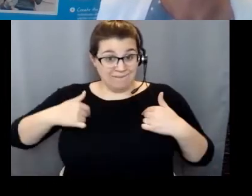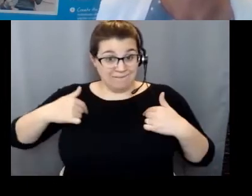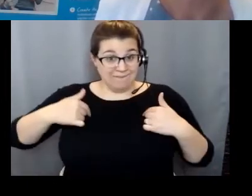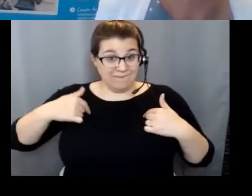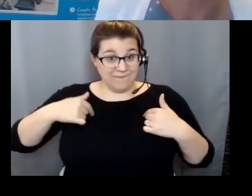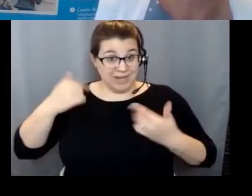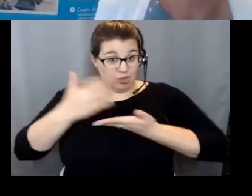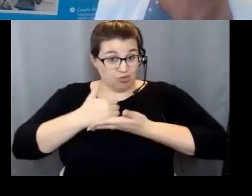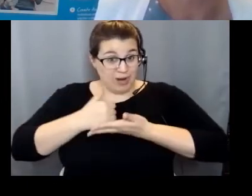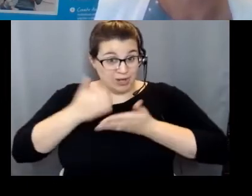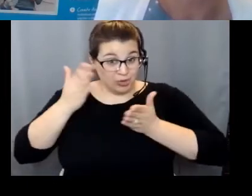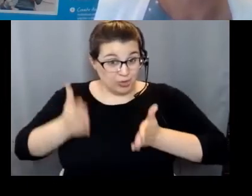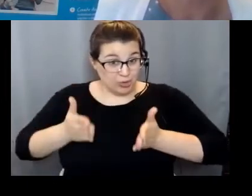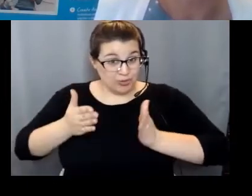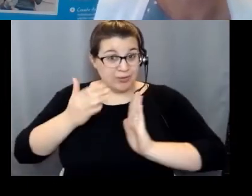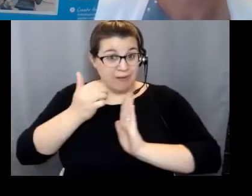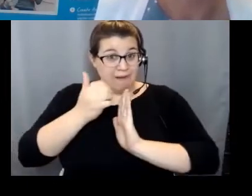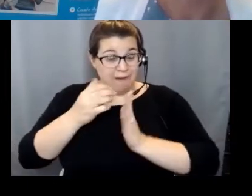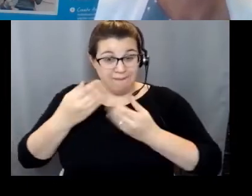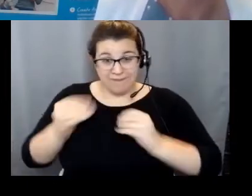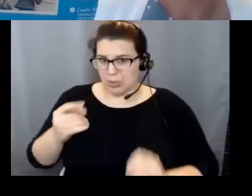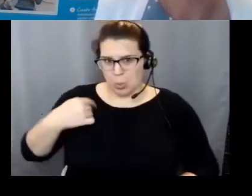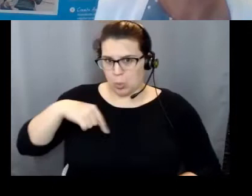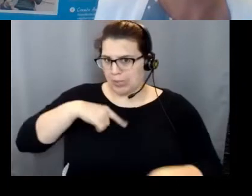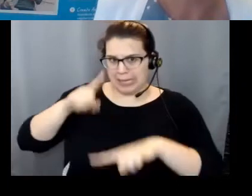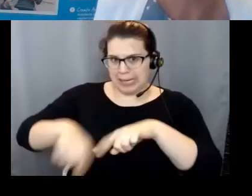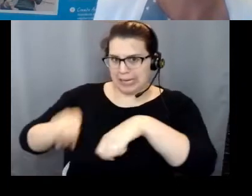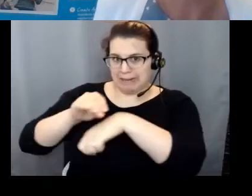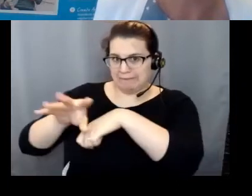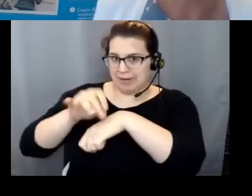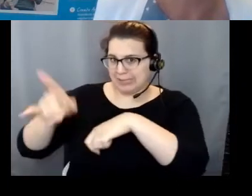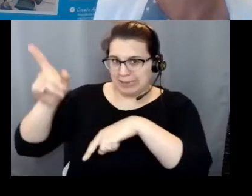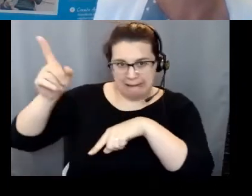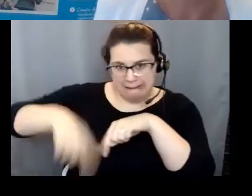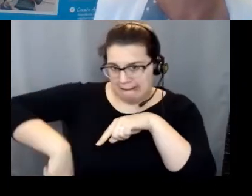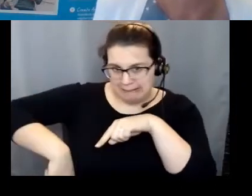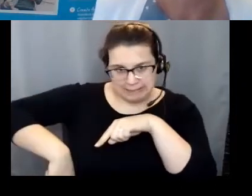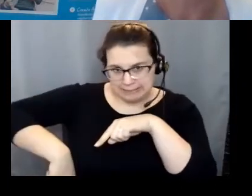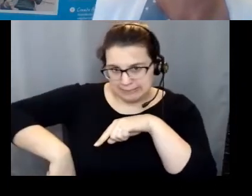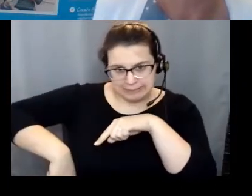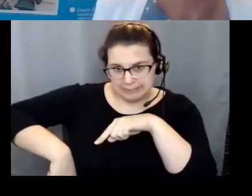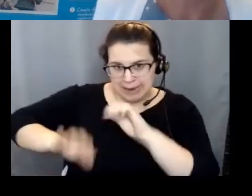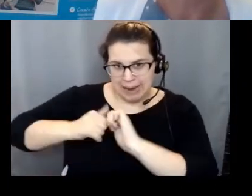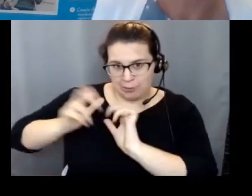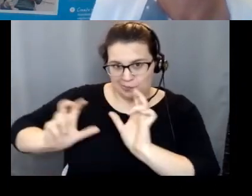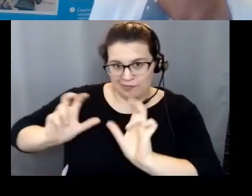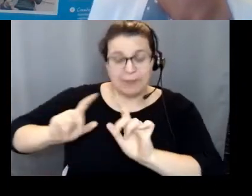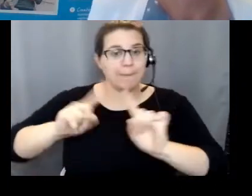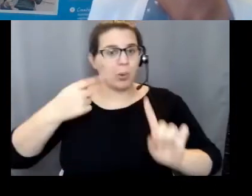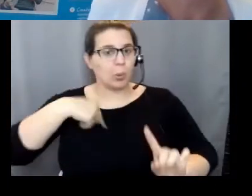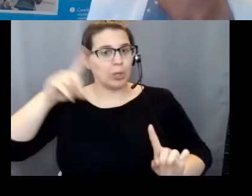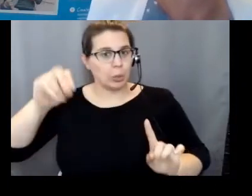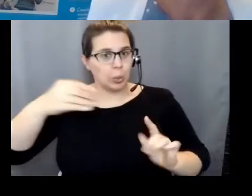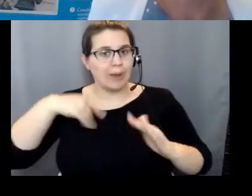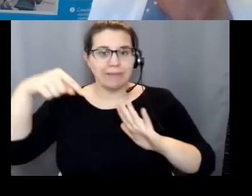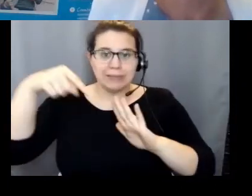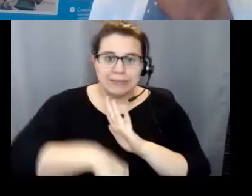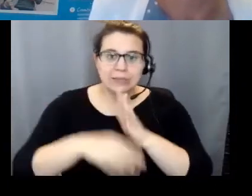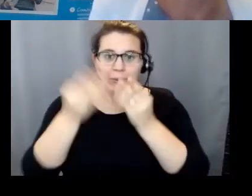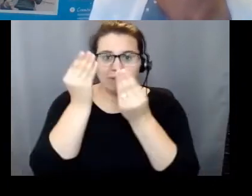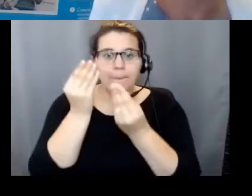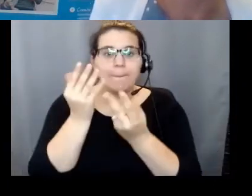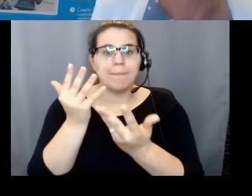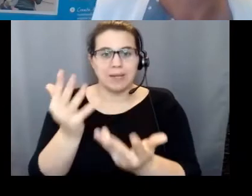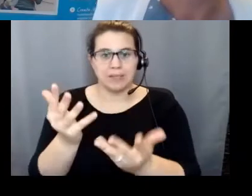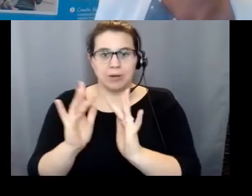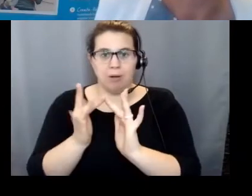advice on selecting your investment options. However, we do have detailed information about the investment options available on